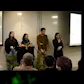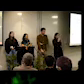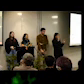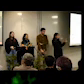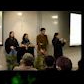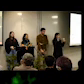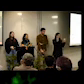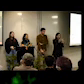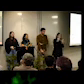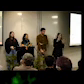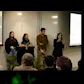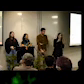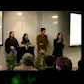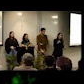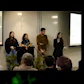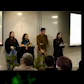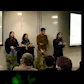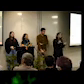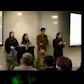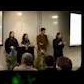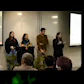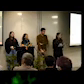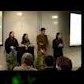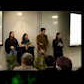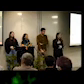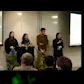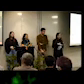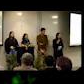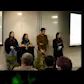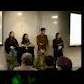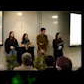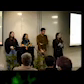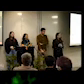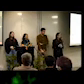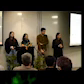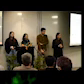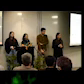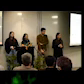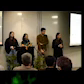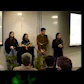So, and also I'm interested in Parkinson's and